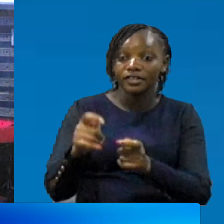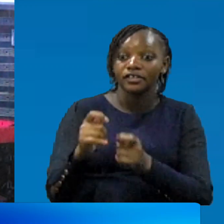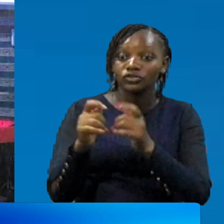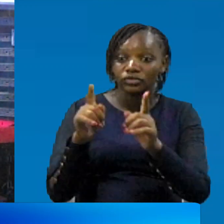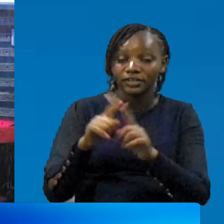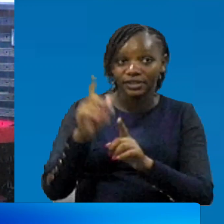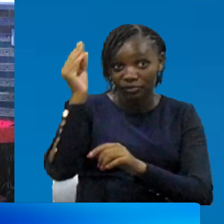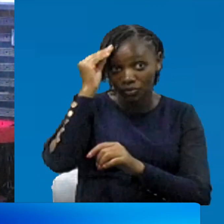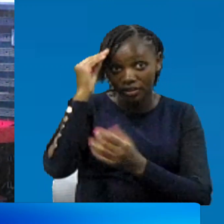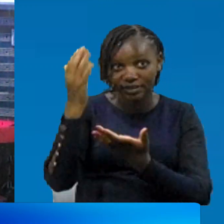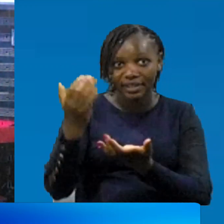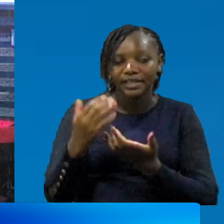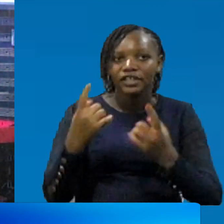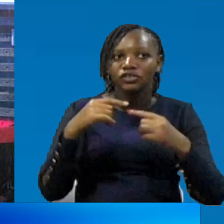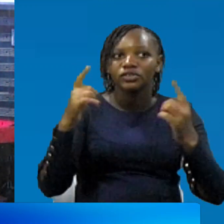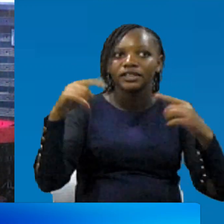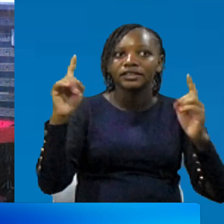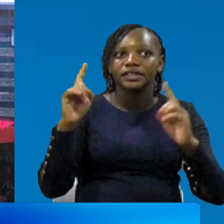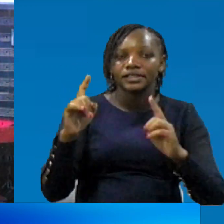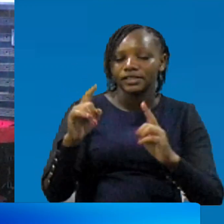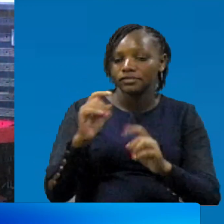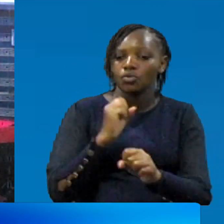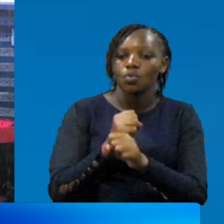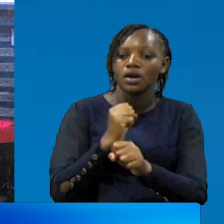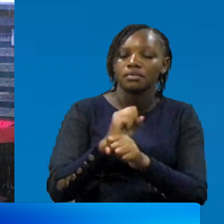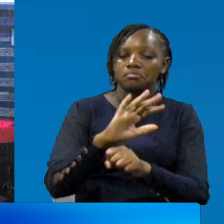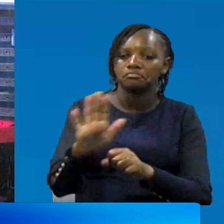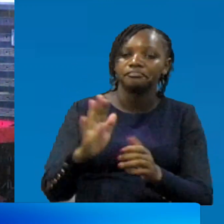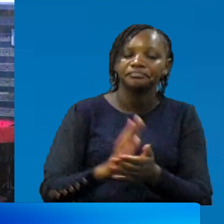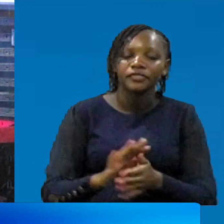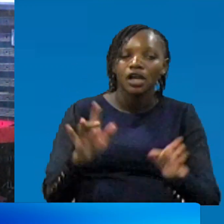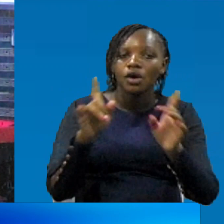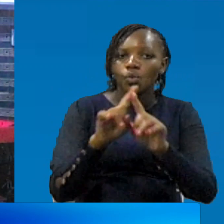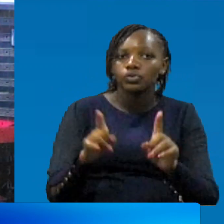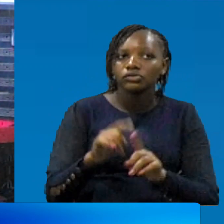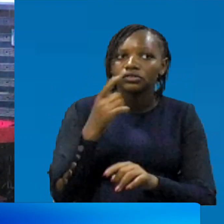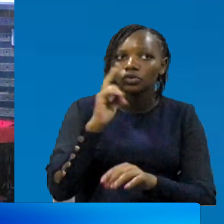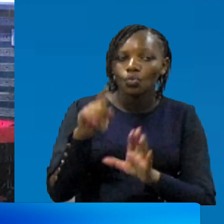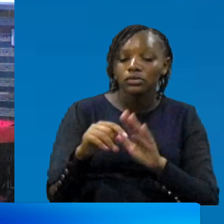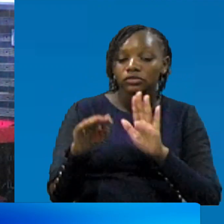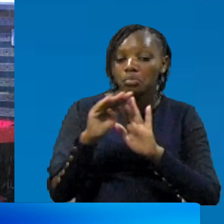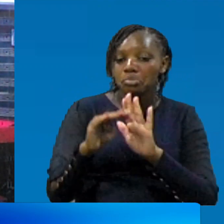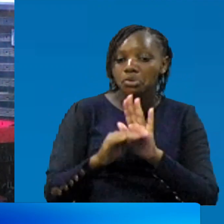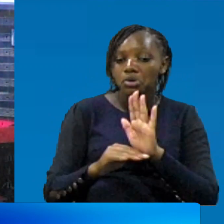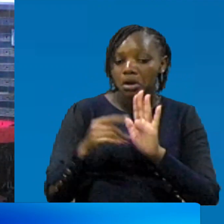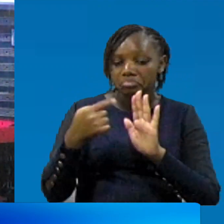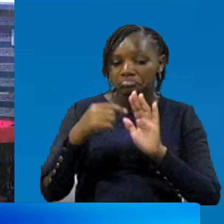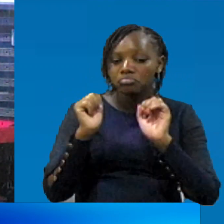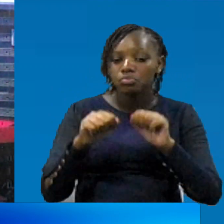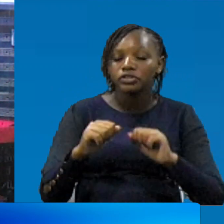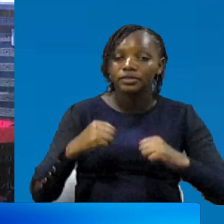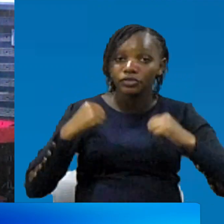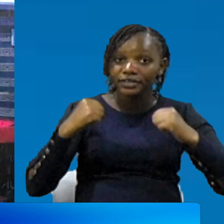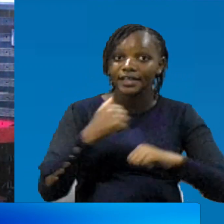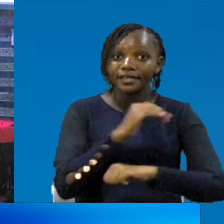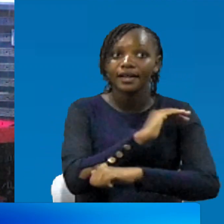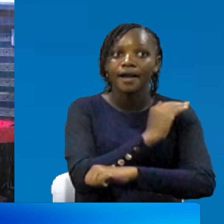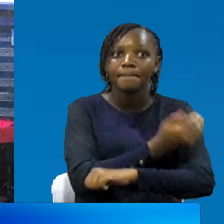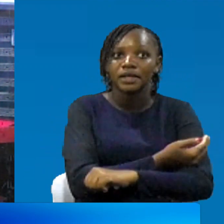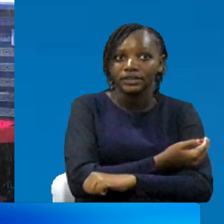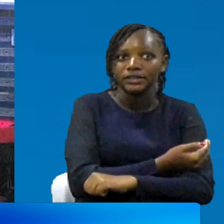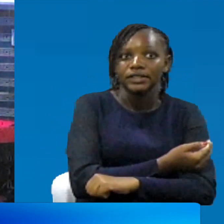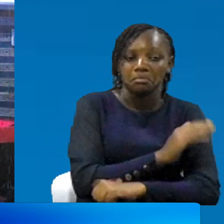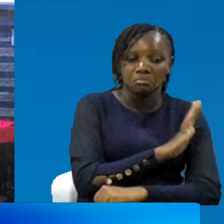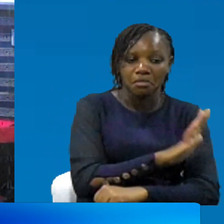to succeed in executing their mandate. Omolo said the program will strengthen the capacity of girls